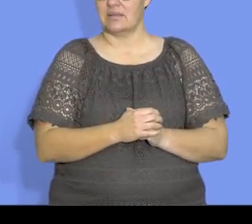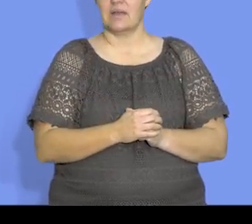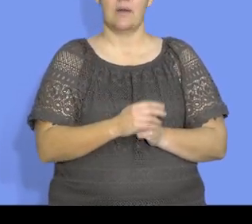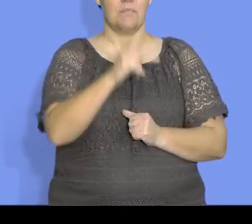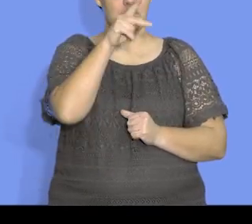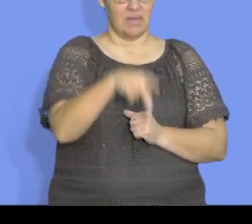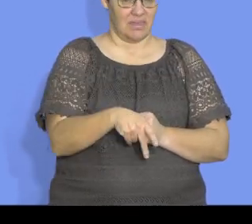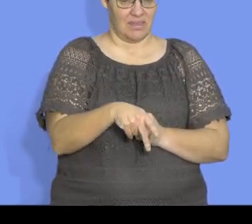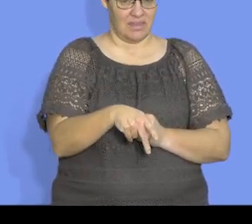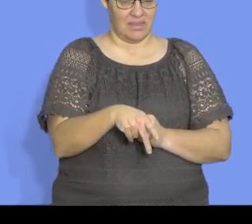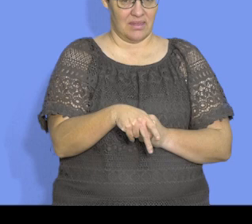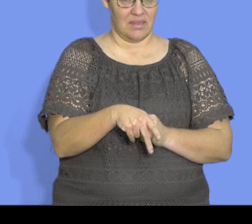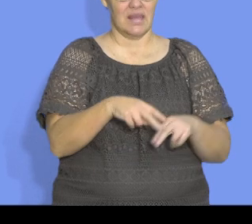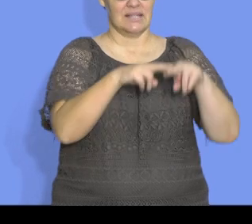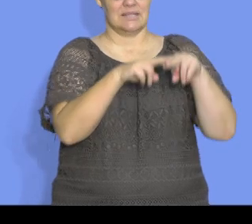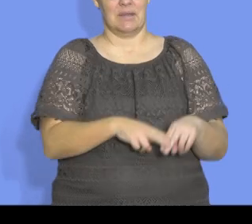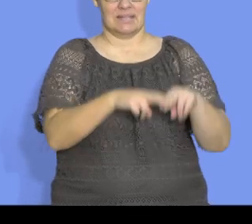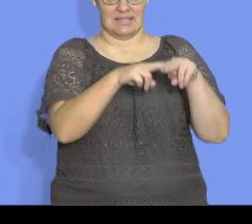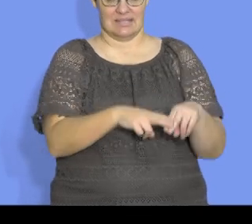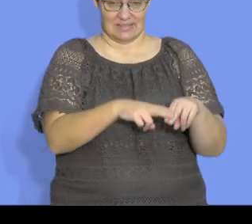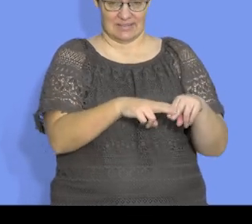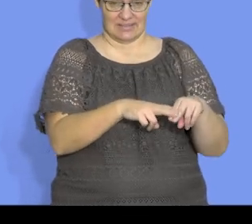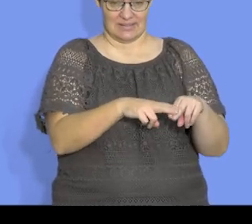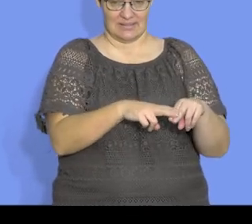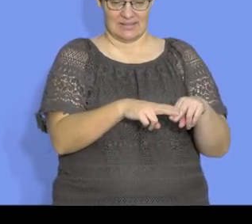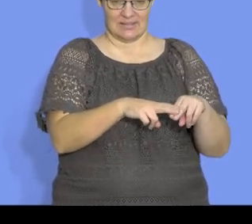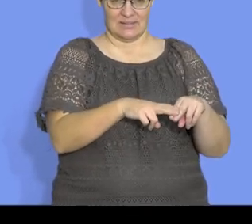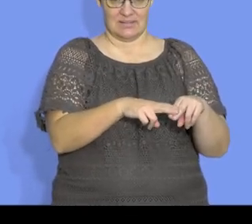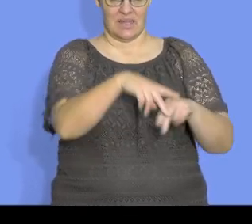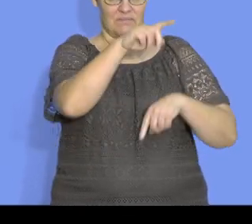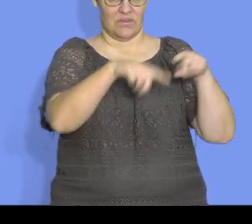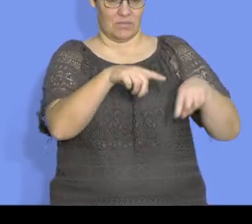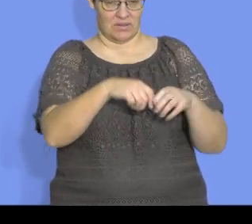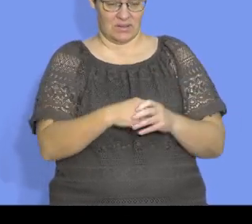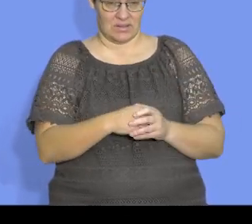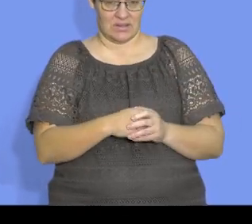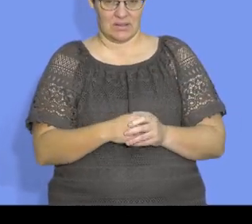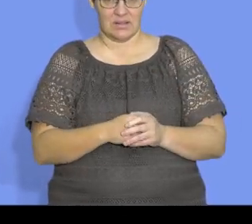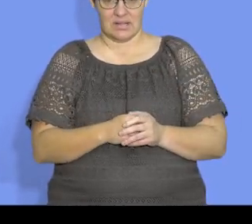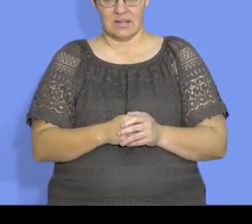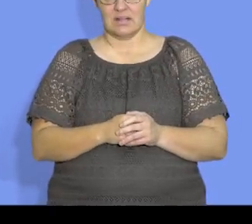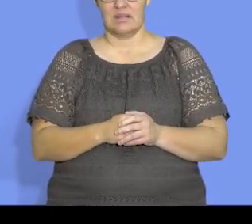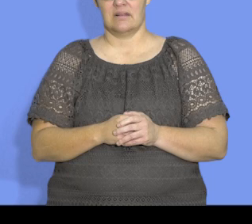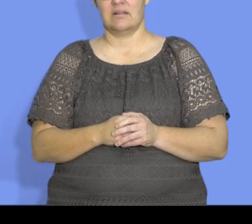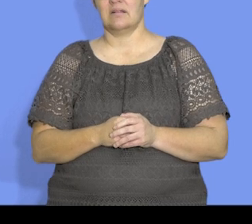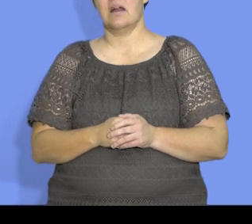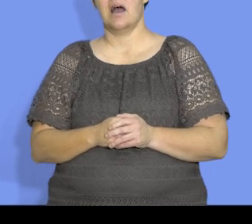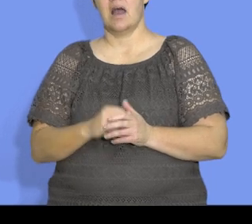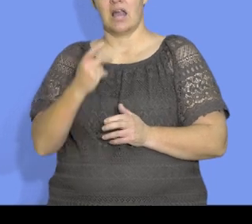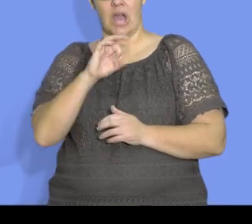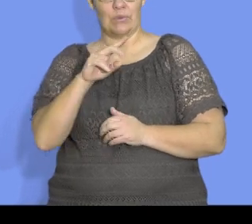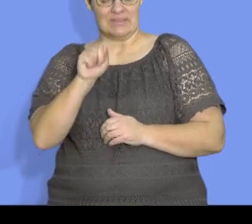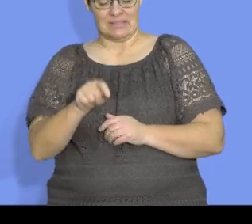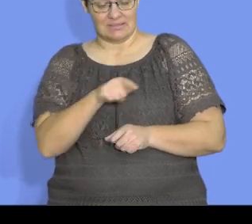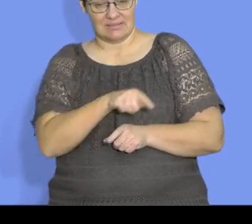the dependent variable. So that's the dependent variable, and the current is the independent